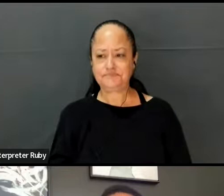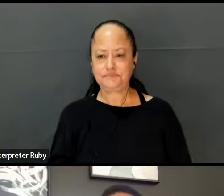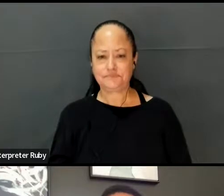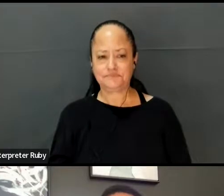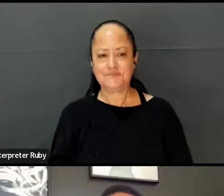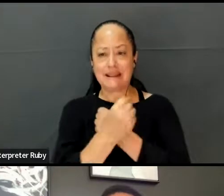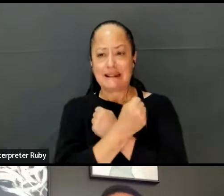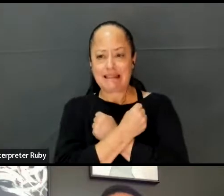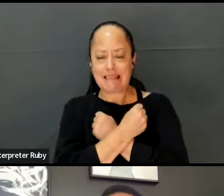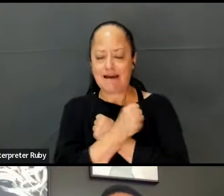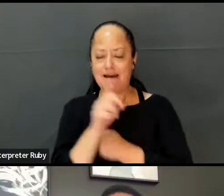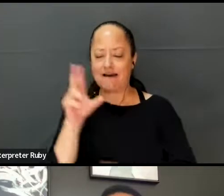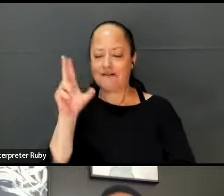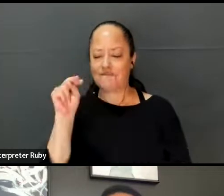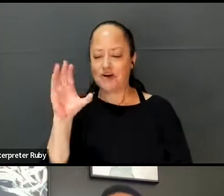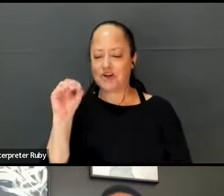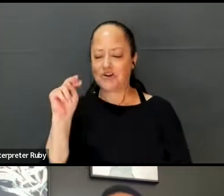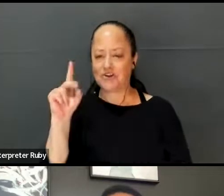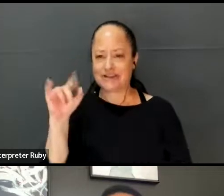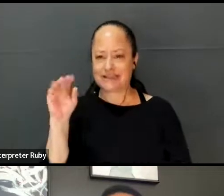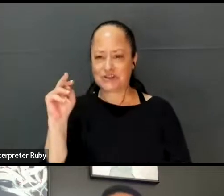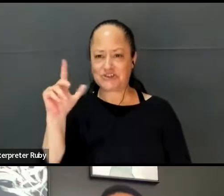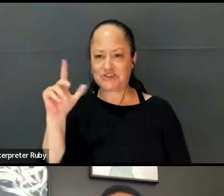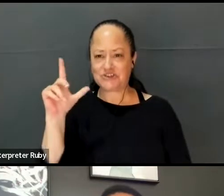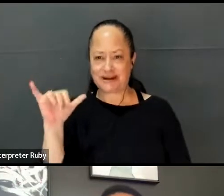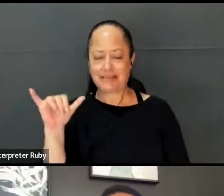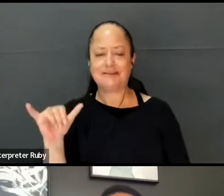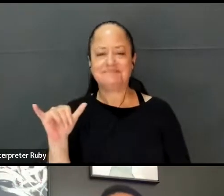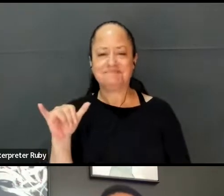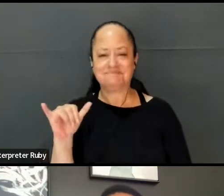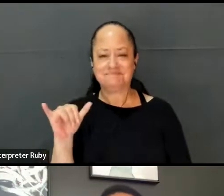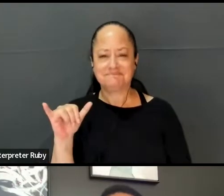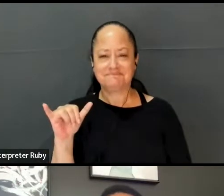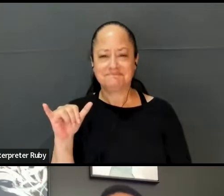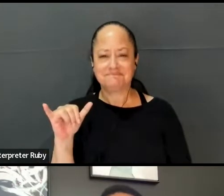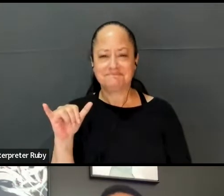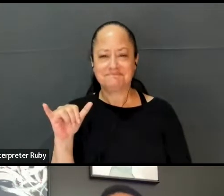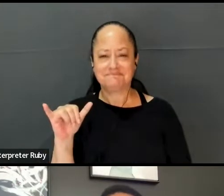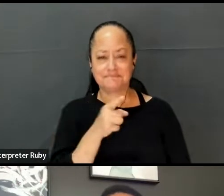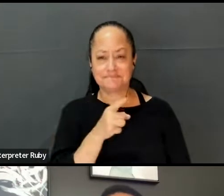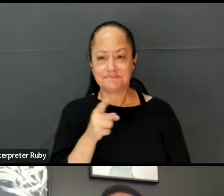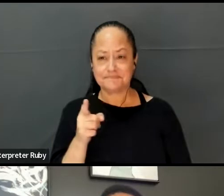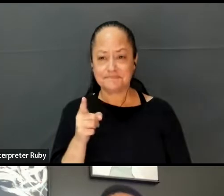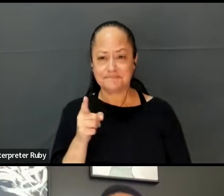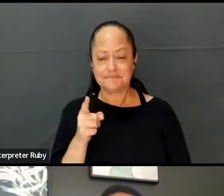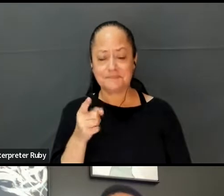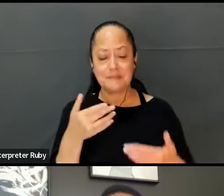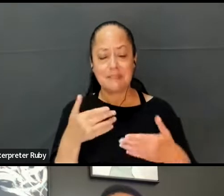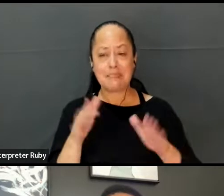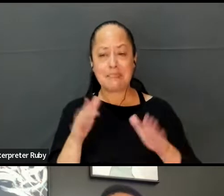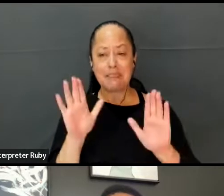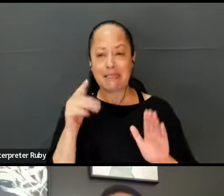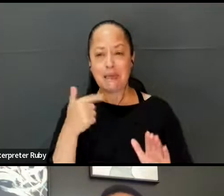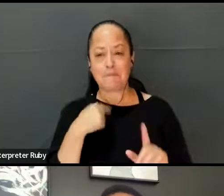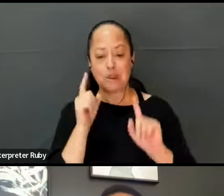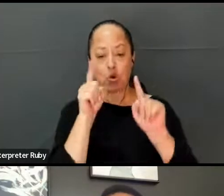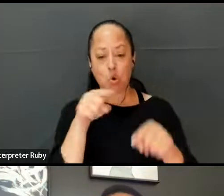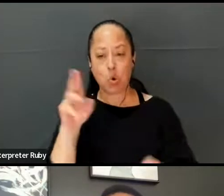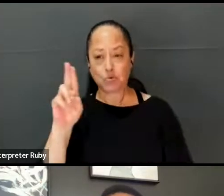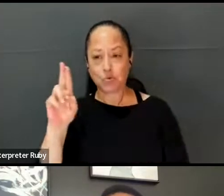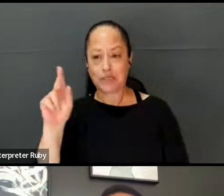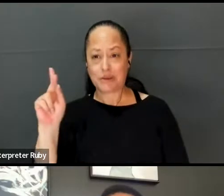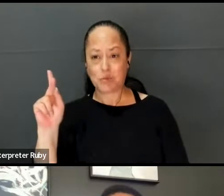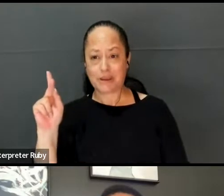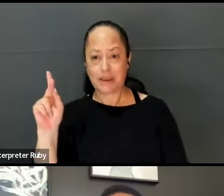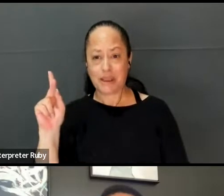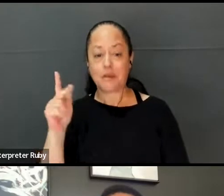you unconditionally. And I say that because they let me go to the UK